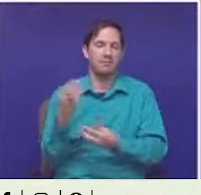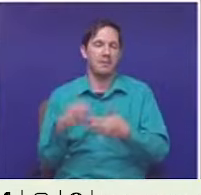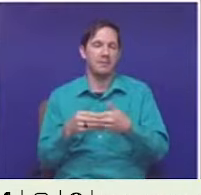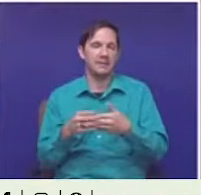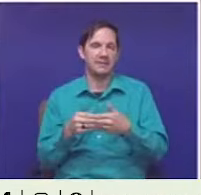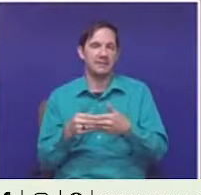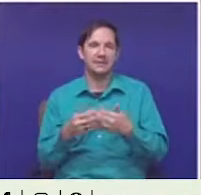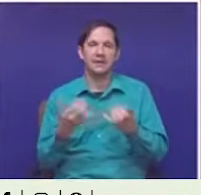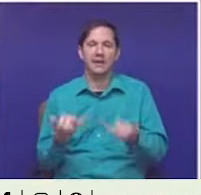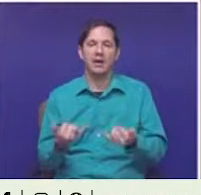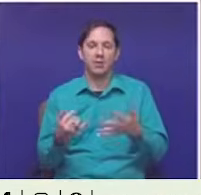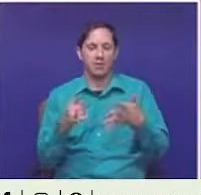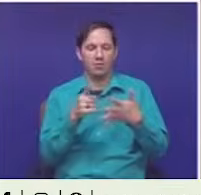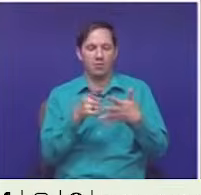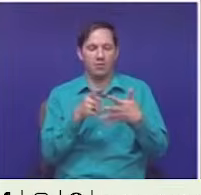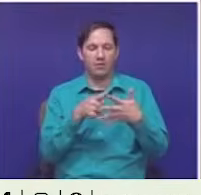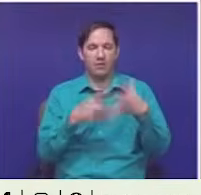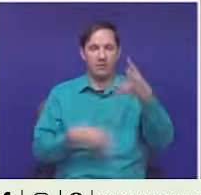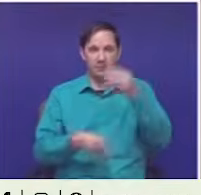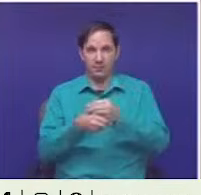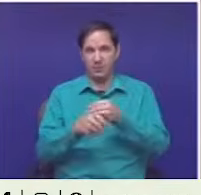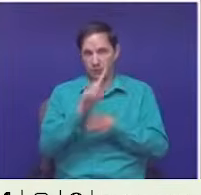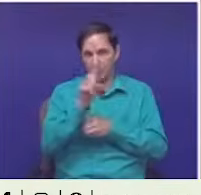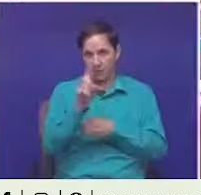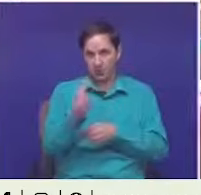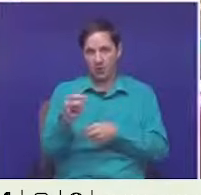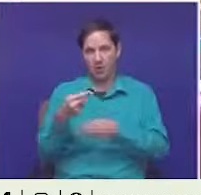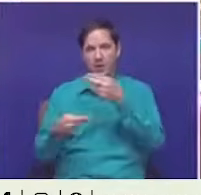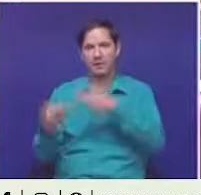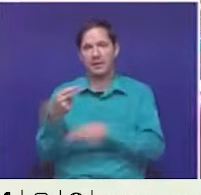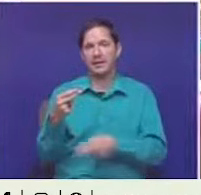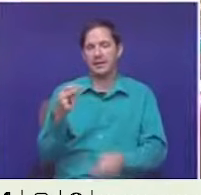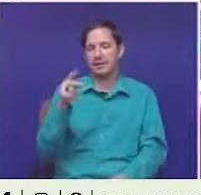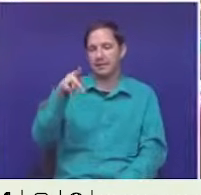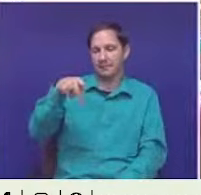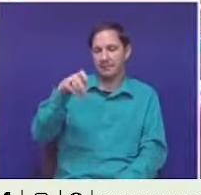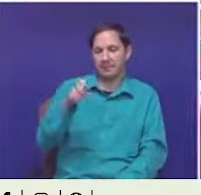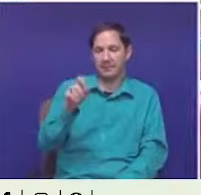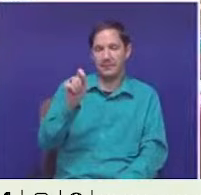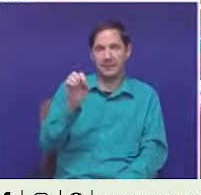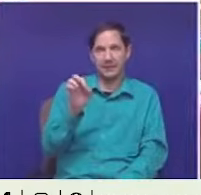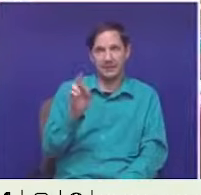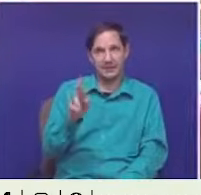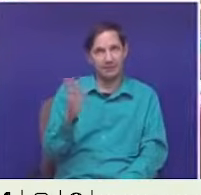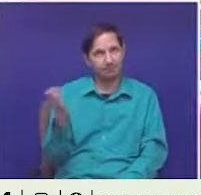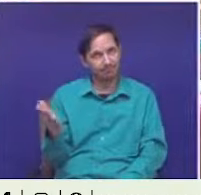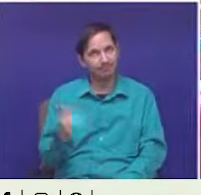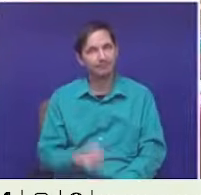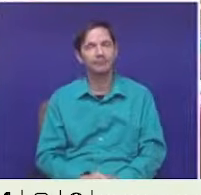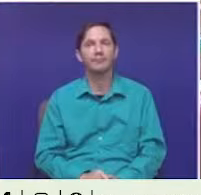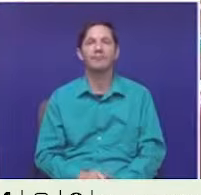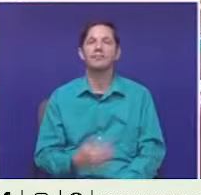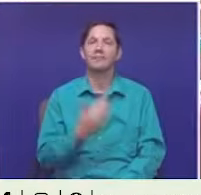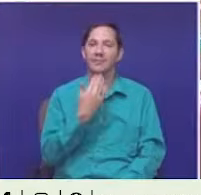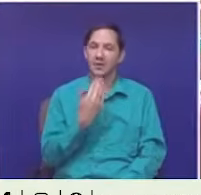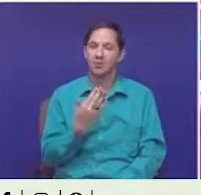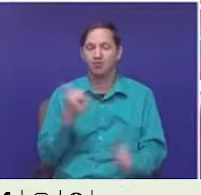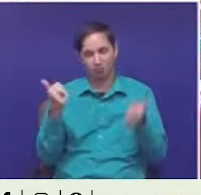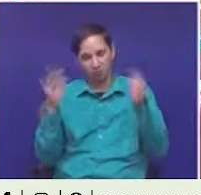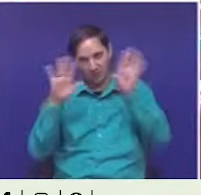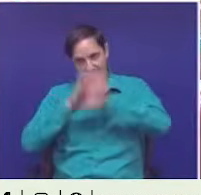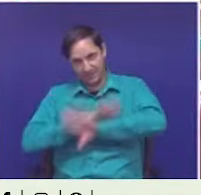question will be put by the Honourable Peter. Thank you, Honourable Chair. Evening, Honourable